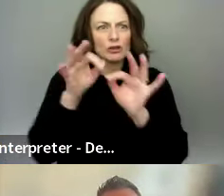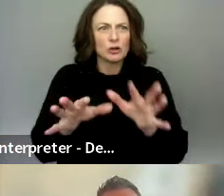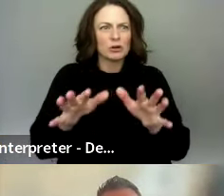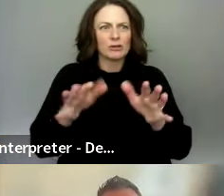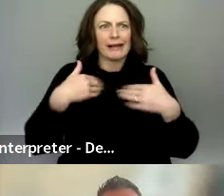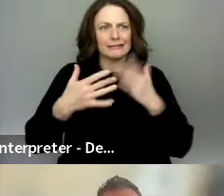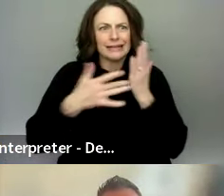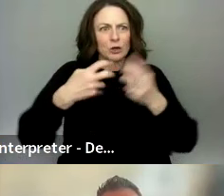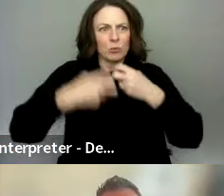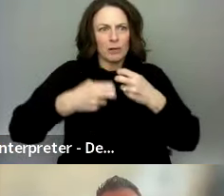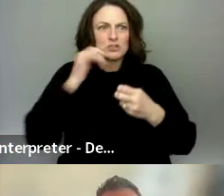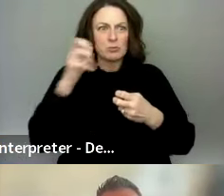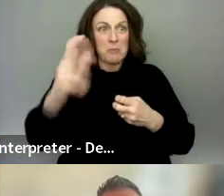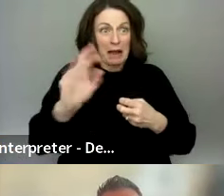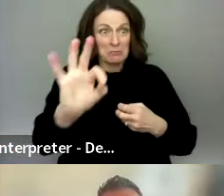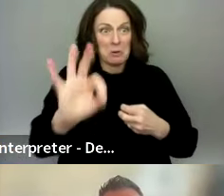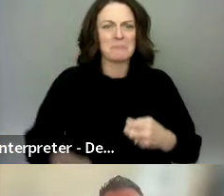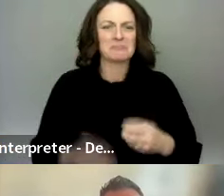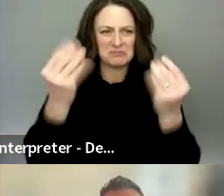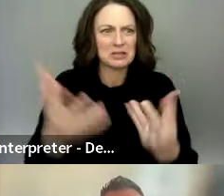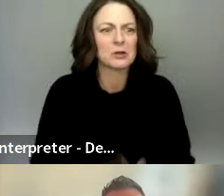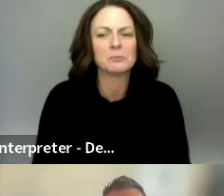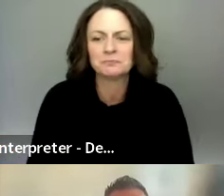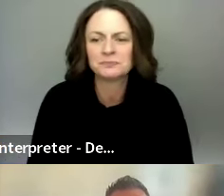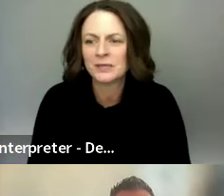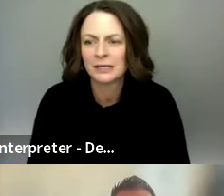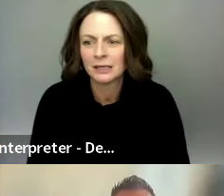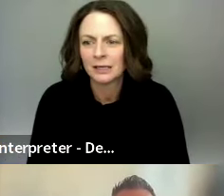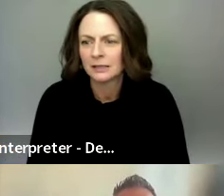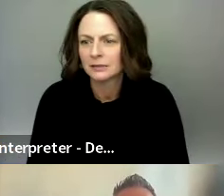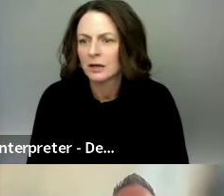So their interpreter had technical problems, should be back. Okay. Just so you know.